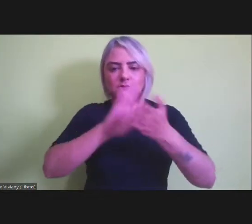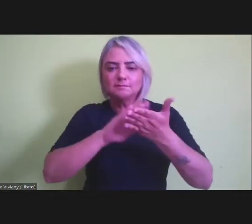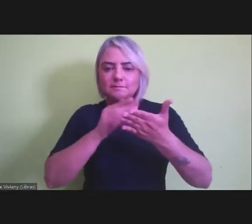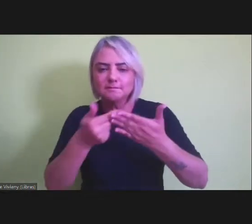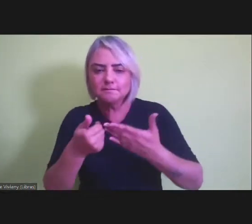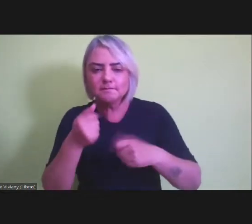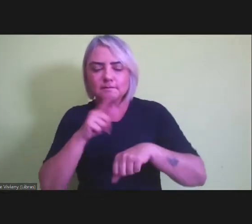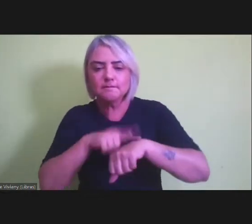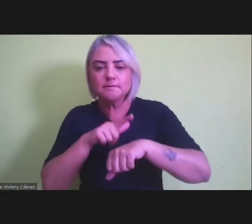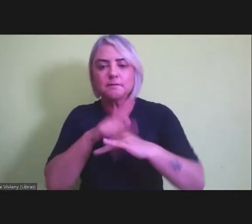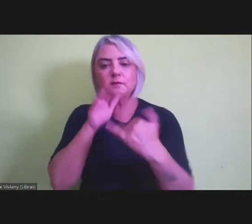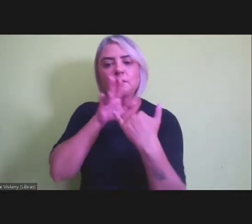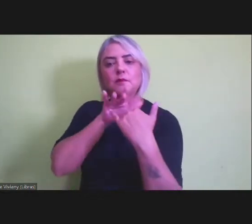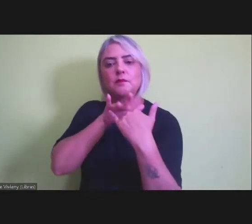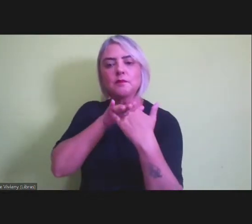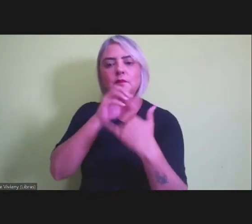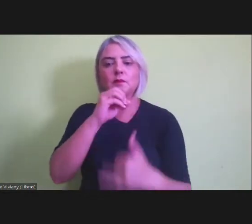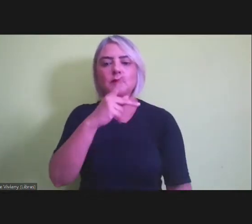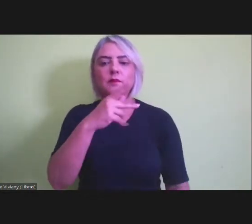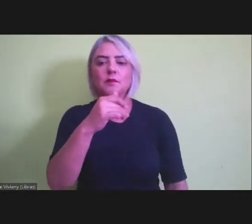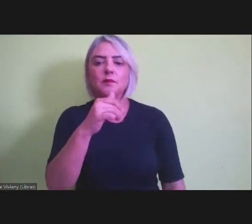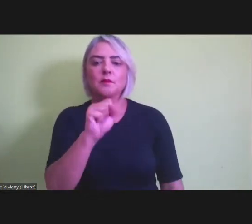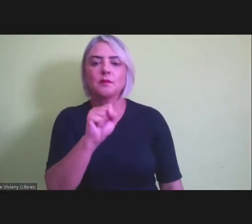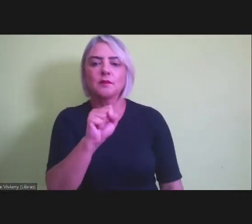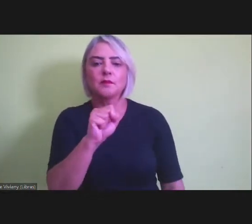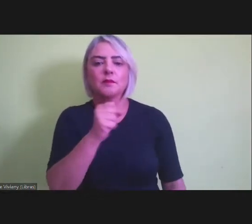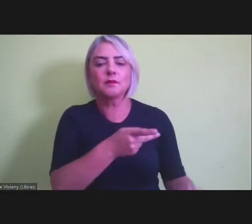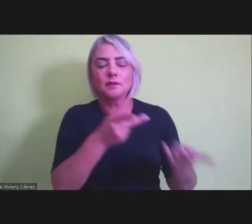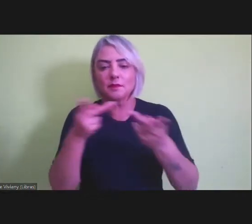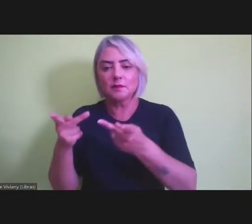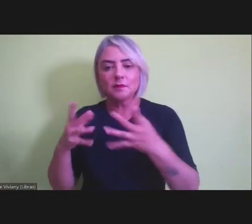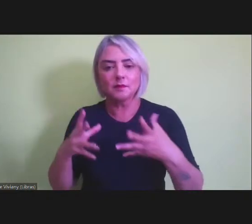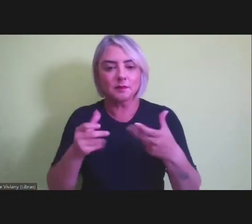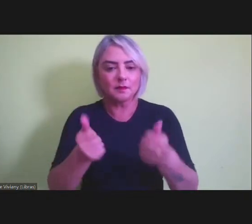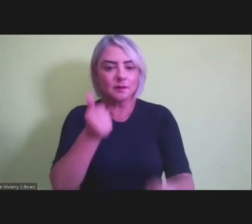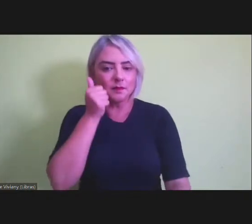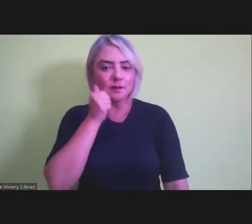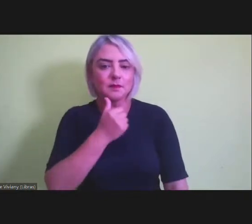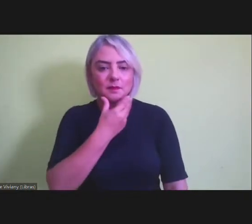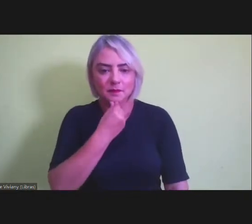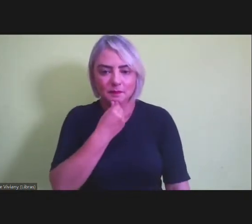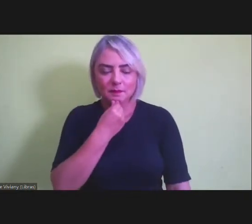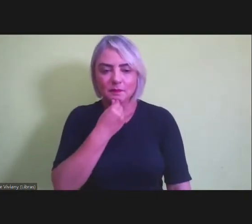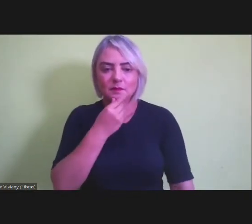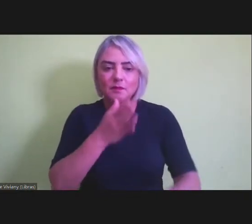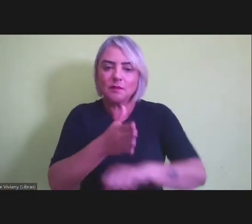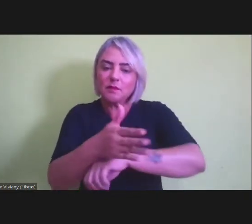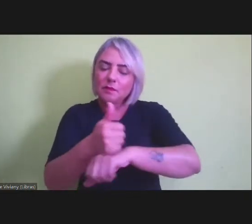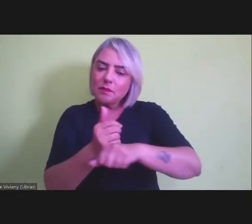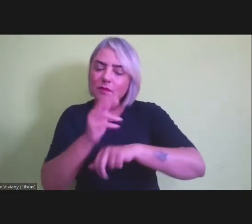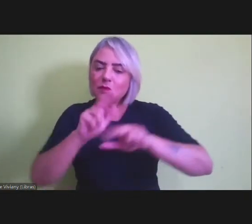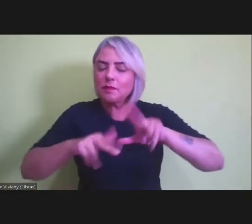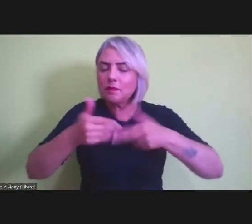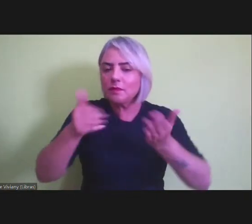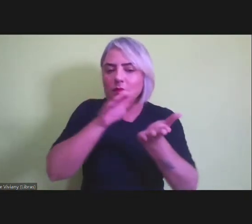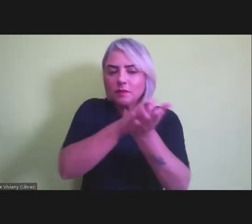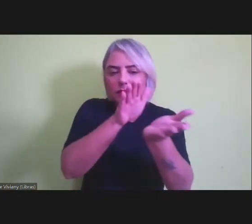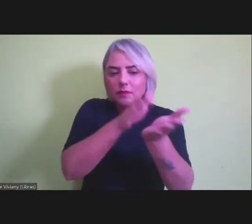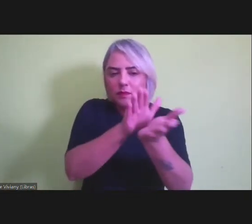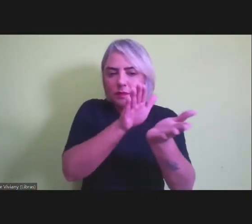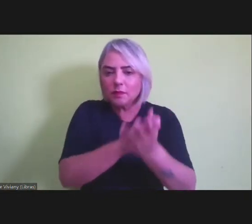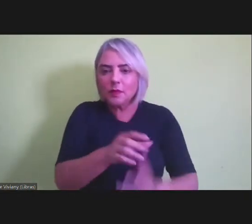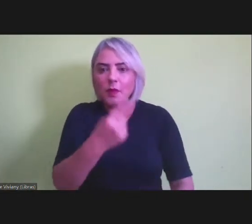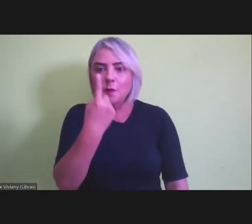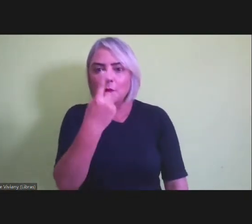being broadcasted at real time at PAHO's website, YouTube channel.